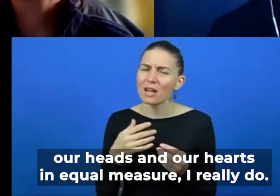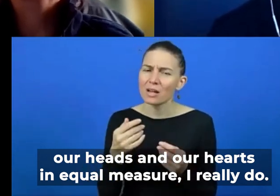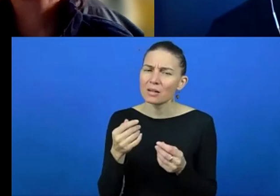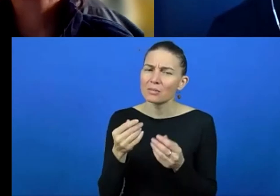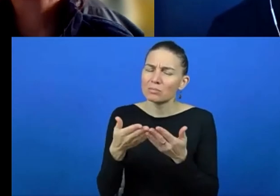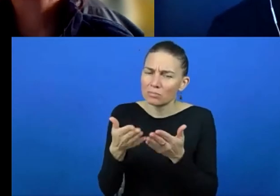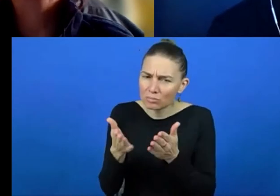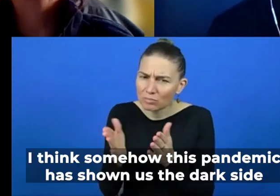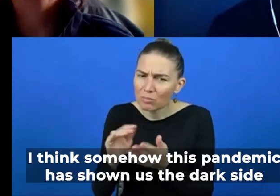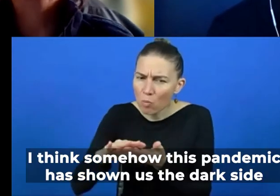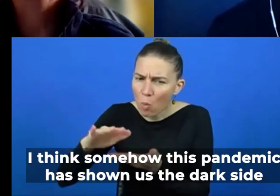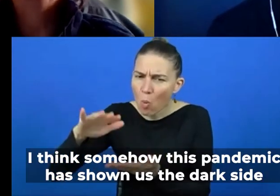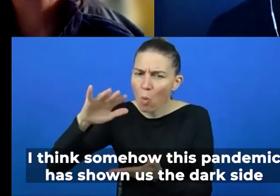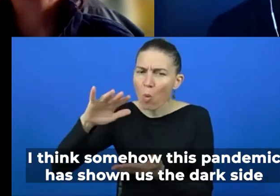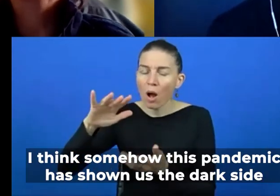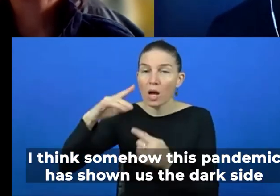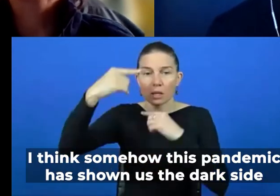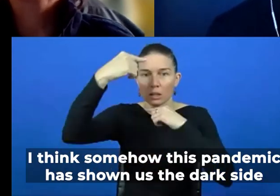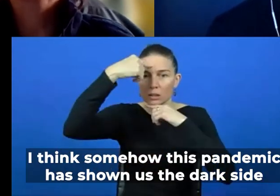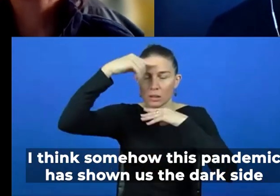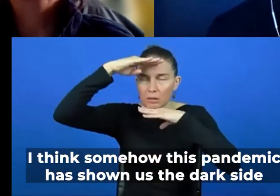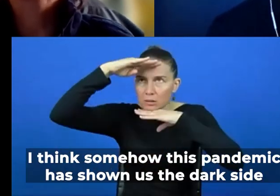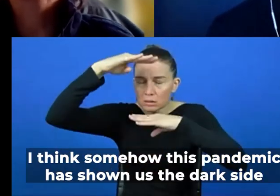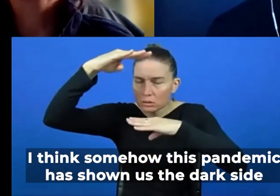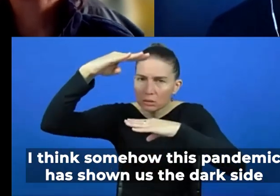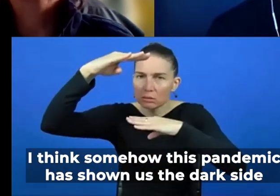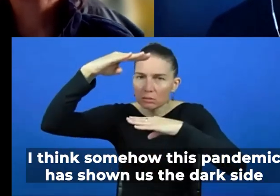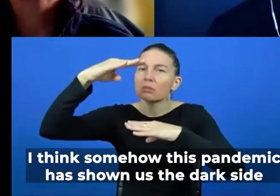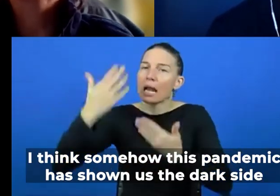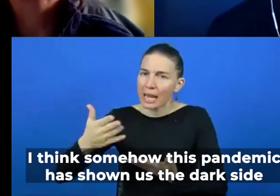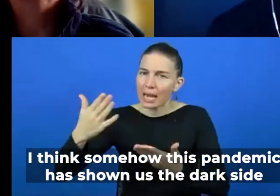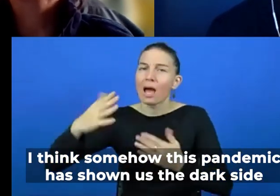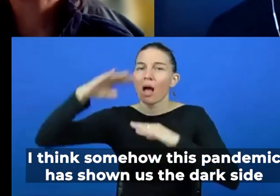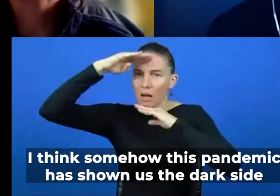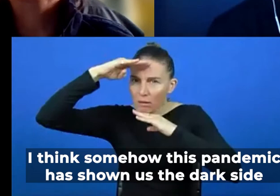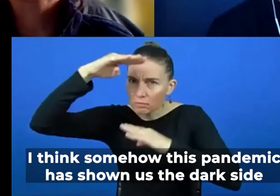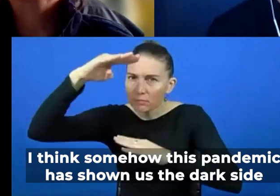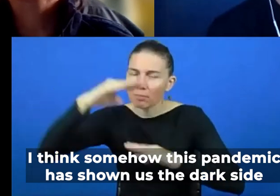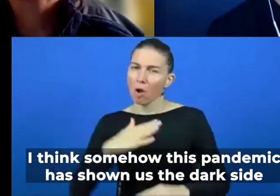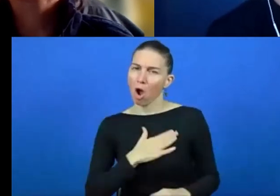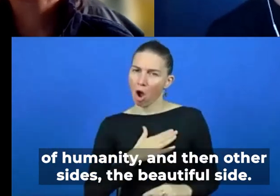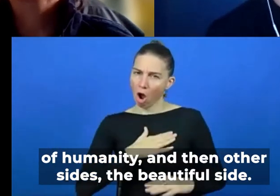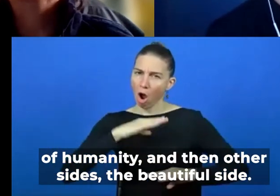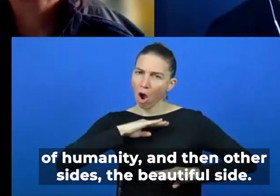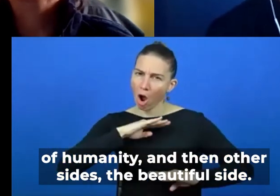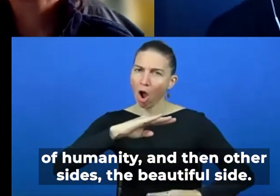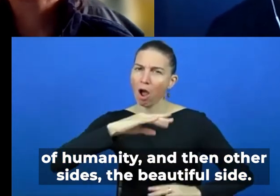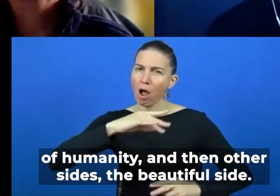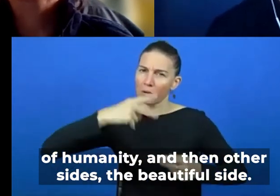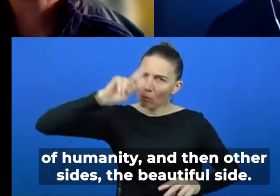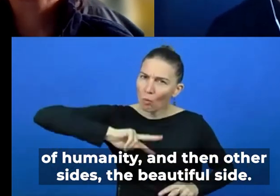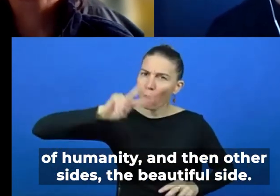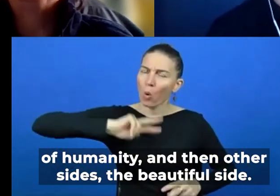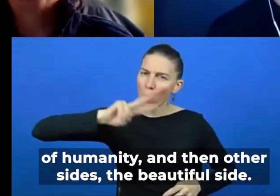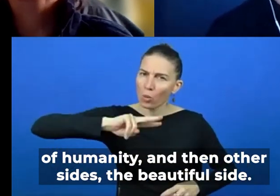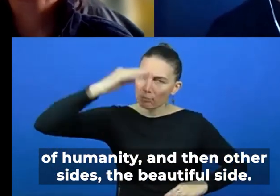I really do. And I think somehow this pandemic has shown us the dark side of humanity